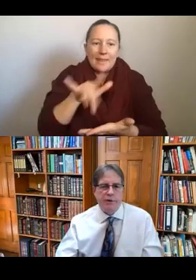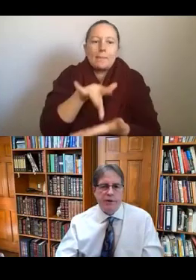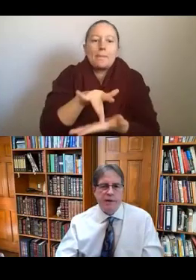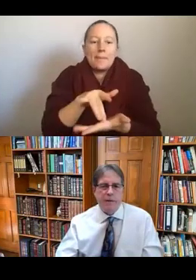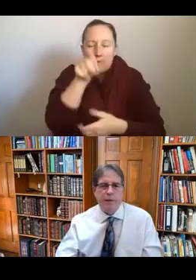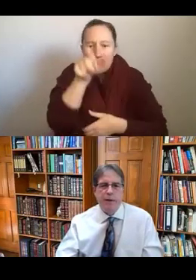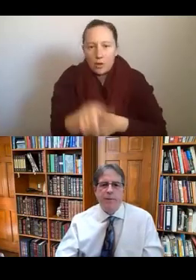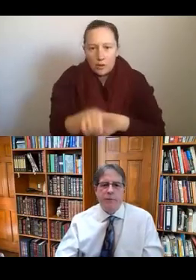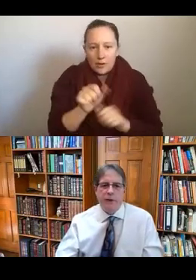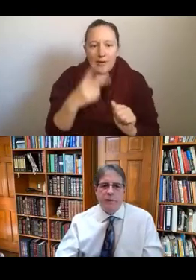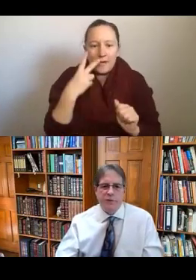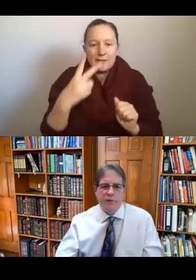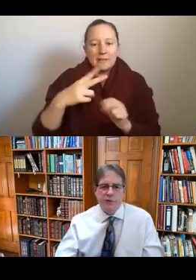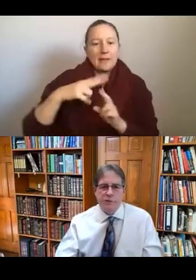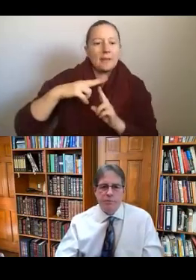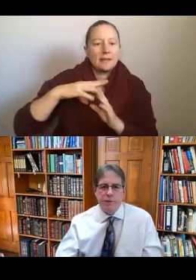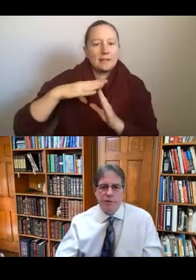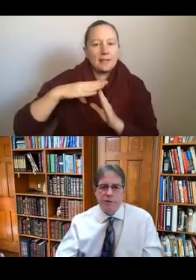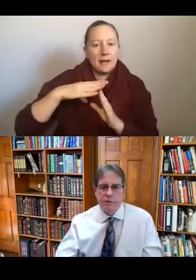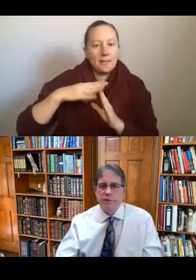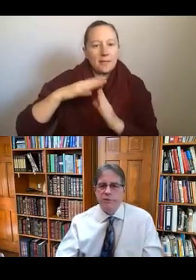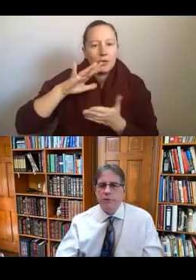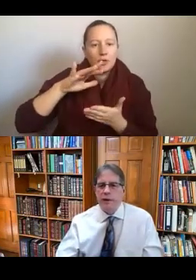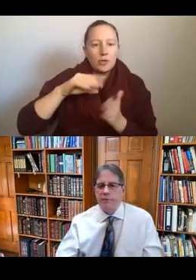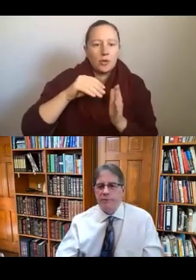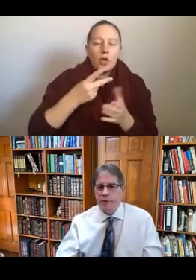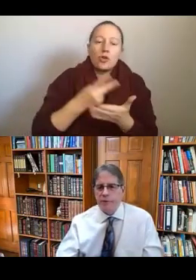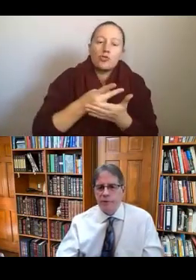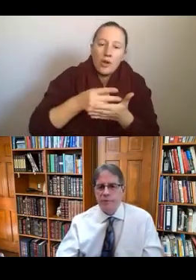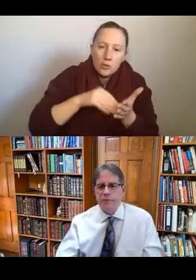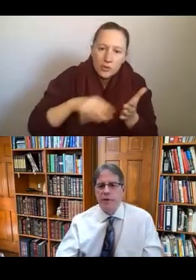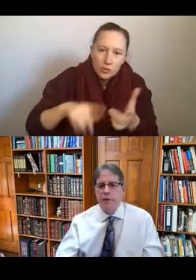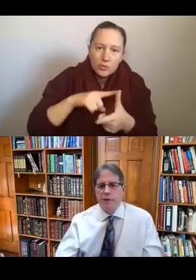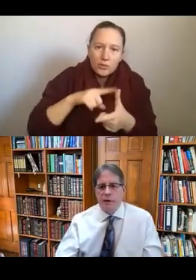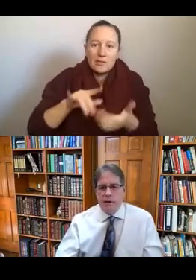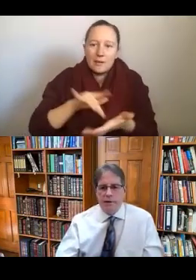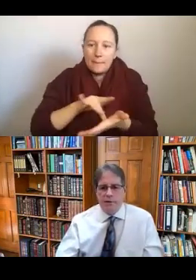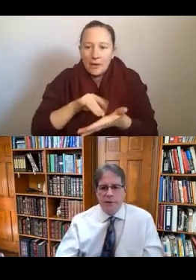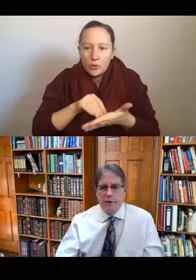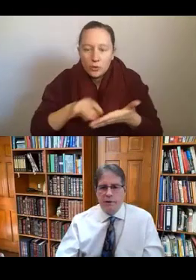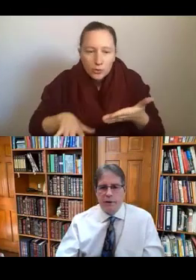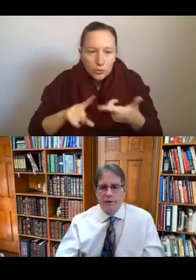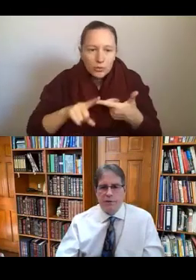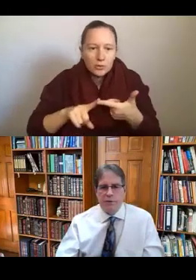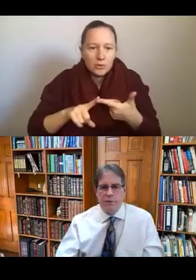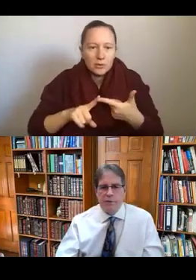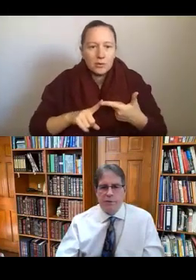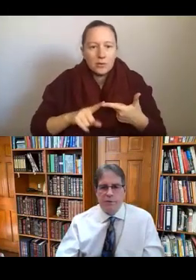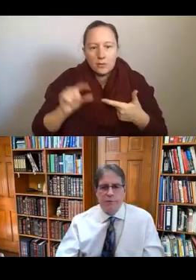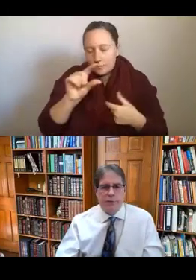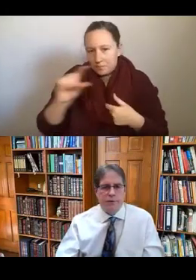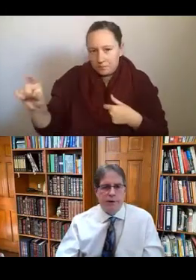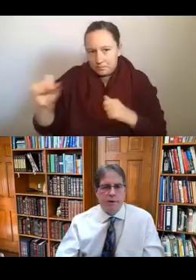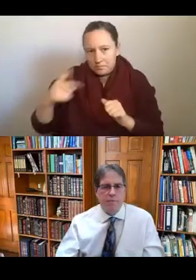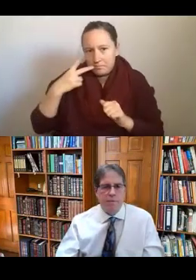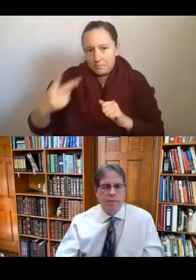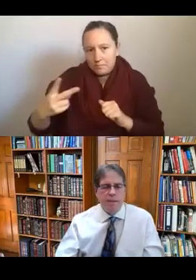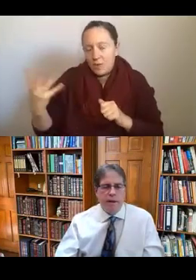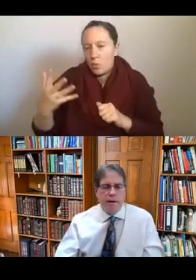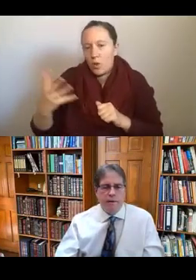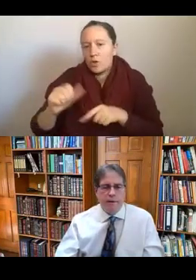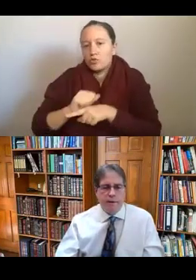here, you see at the top, graduate students and medical students, and we have fellowships and training grants to support